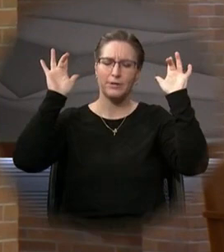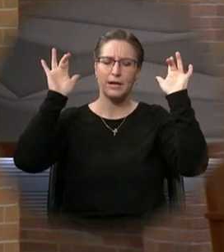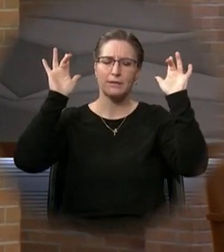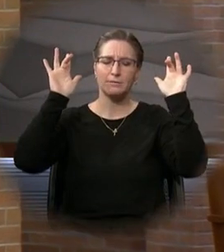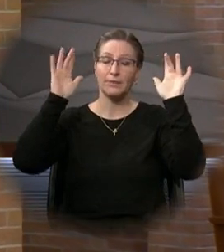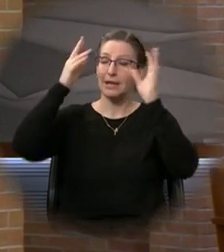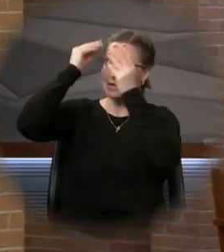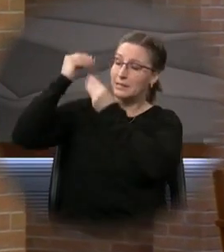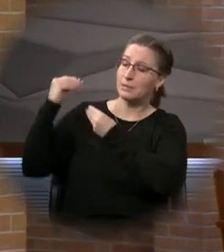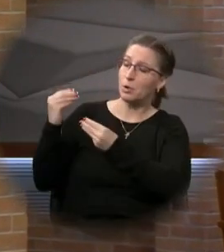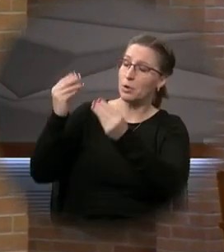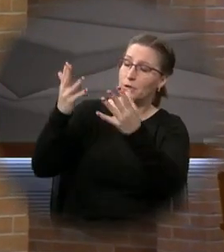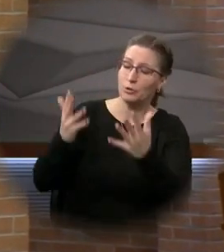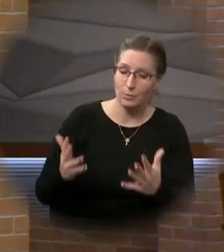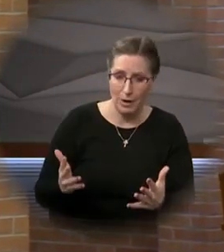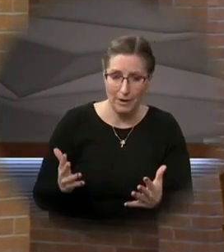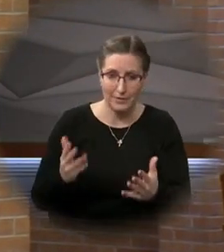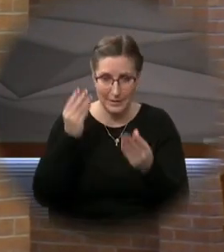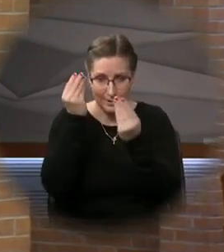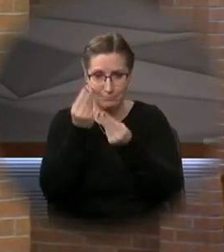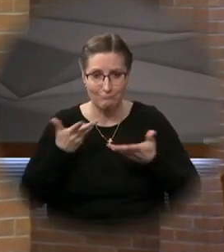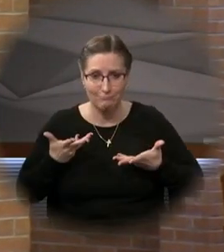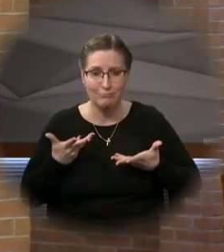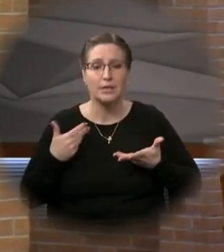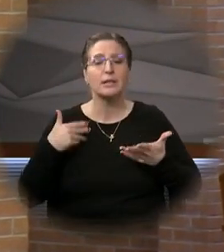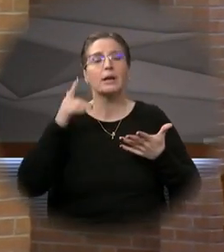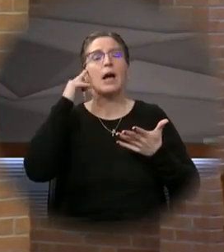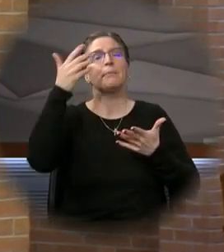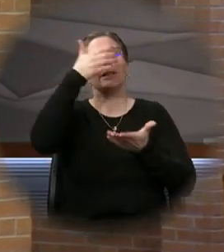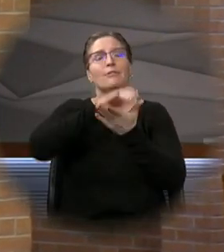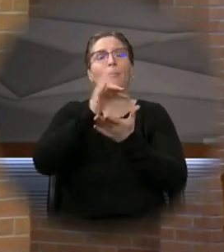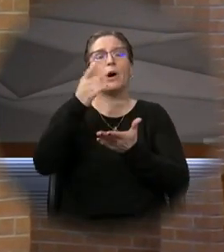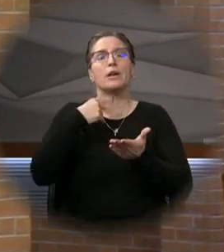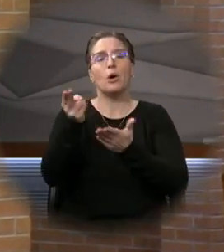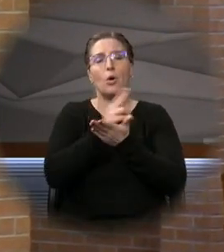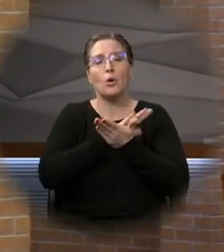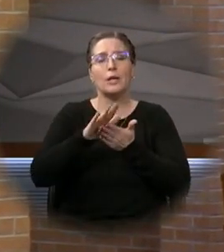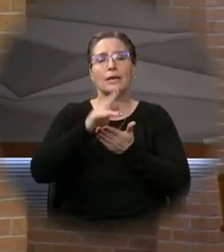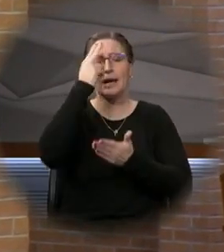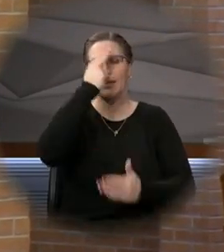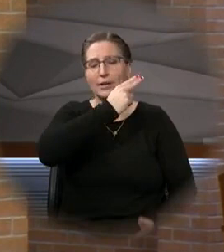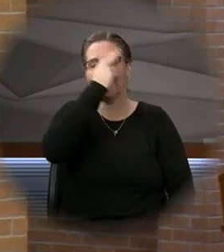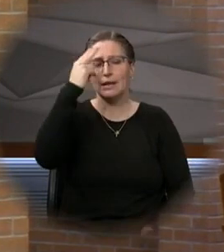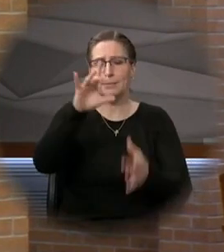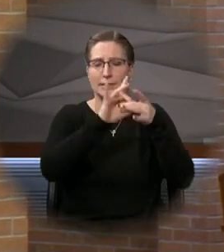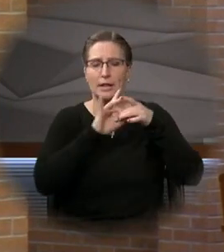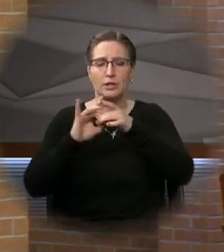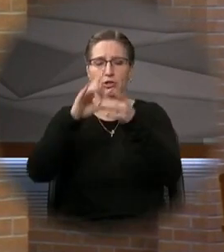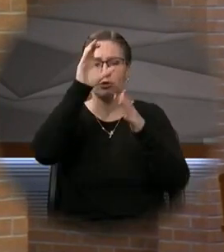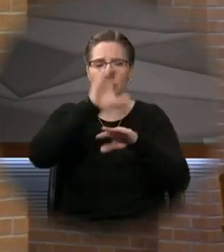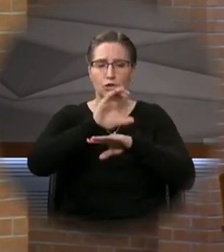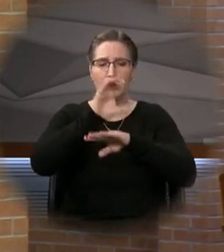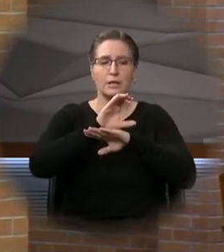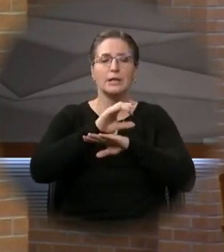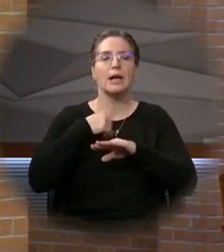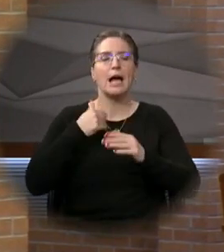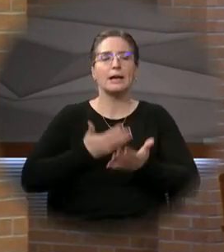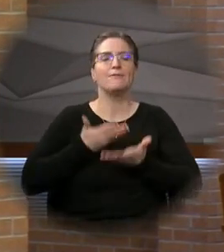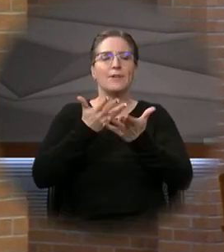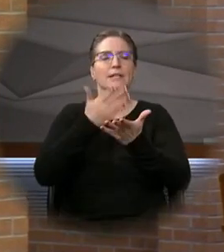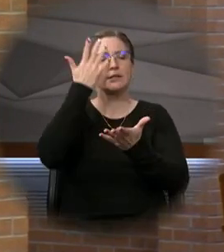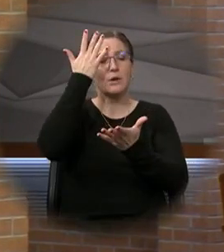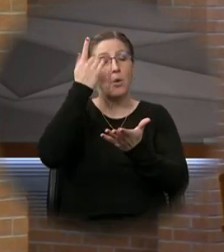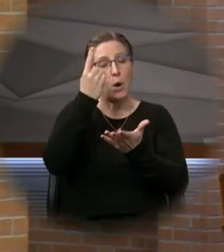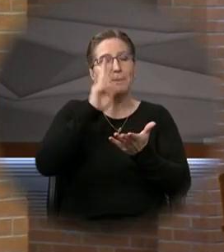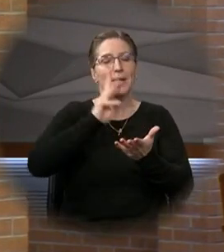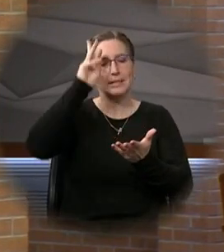and glorified, who has spoken through the prophets. I believe in one holy, Catholic, and apostolic church.